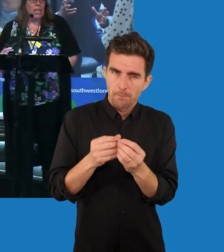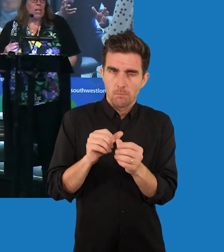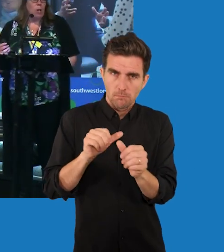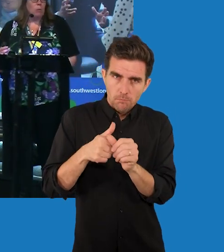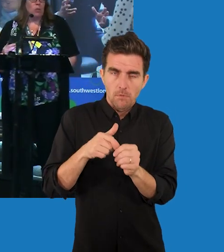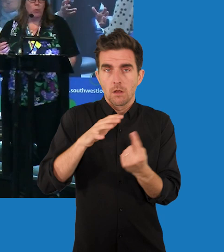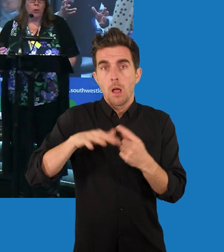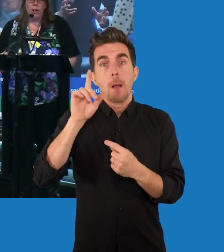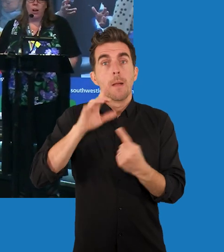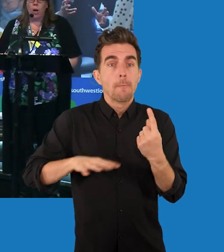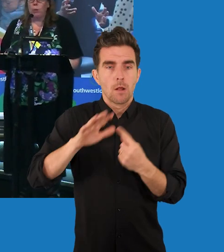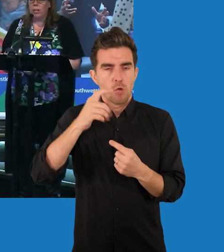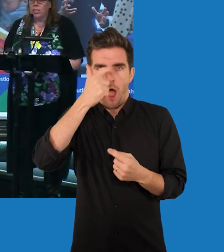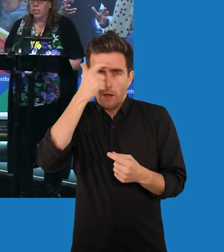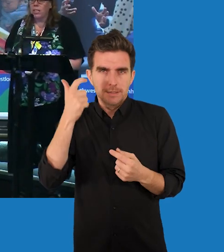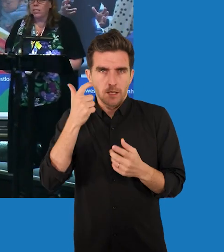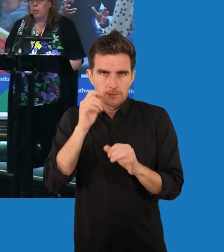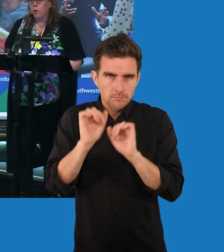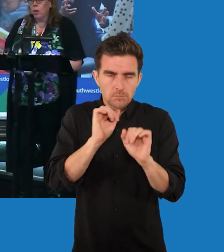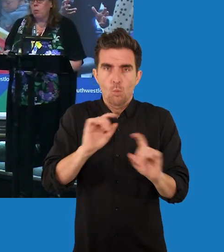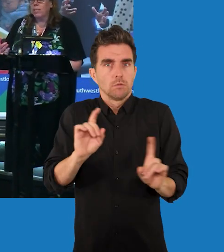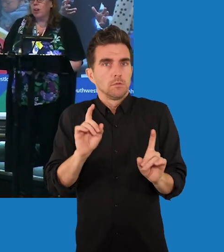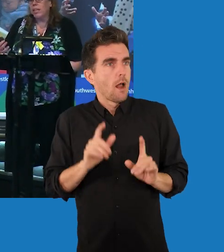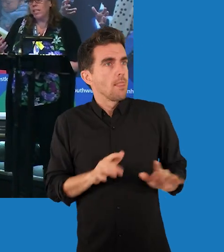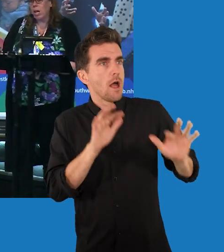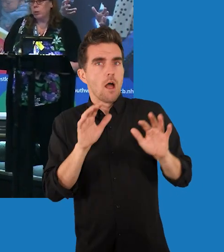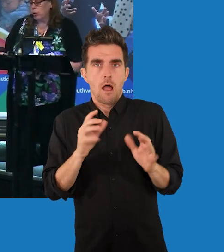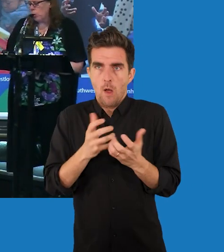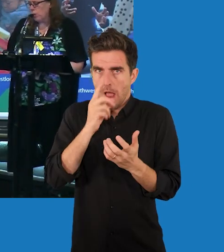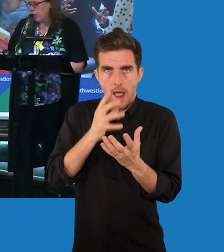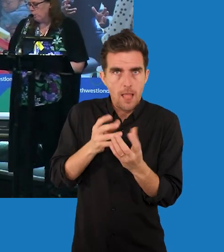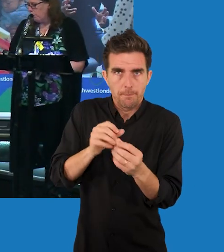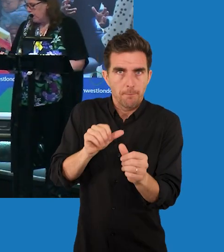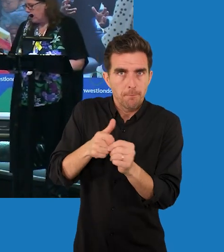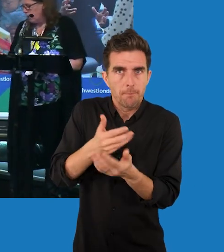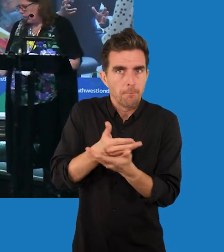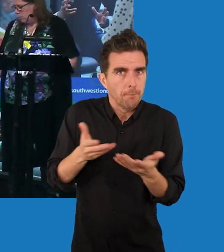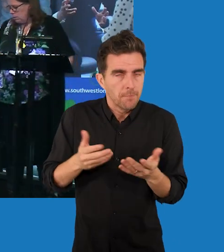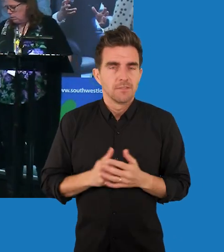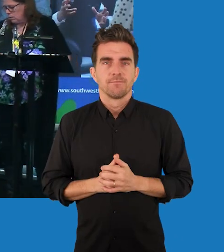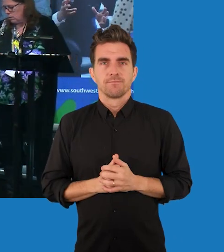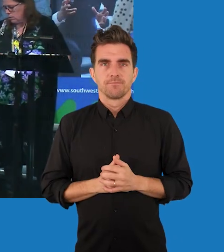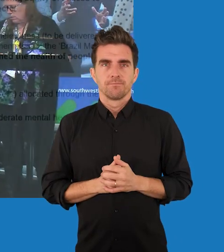that to help and support our population to understand what is out there to help and support them.